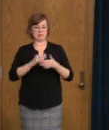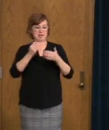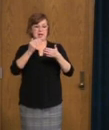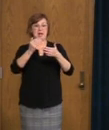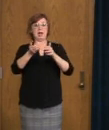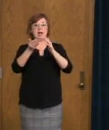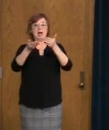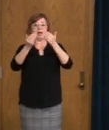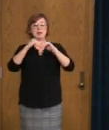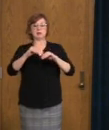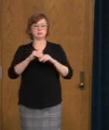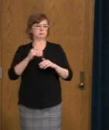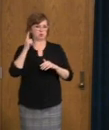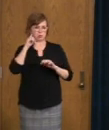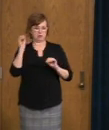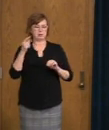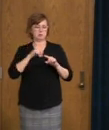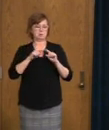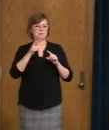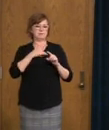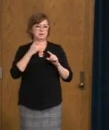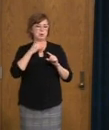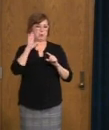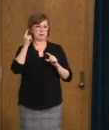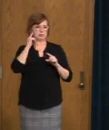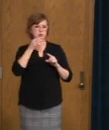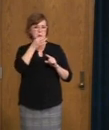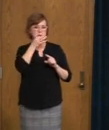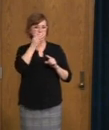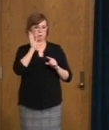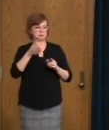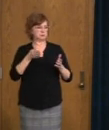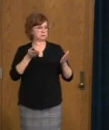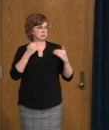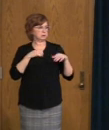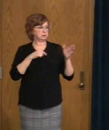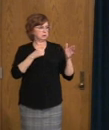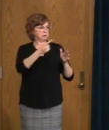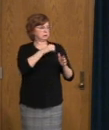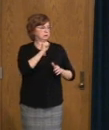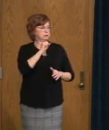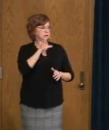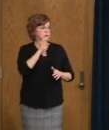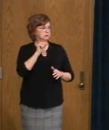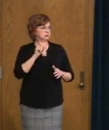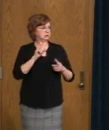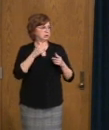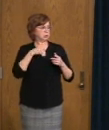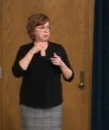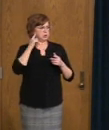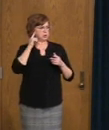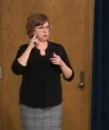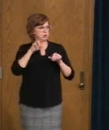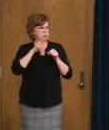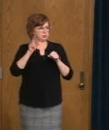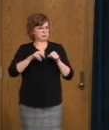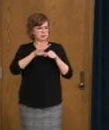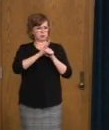Any other questions in the room? This is for Scott. I've heard that the COVID unit in Regina was moved from the 6th to the 5th